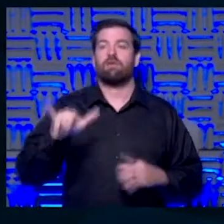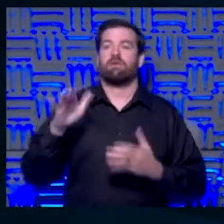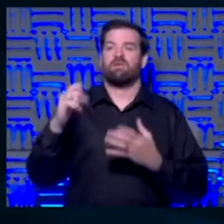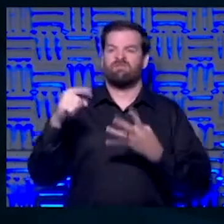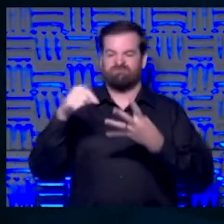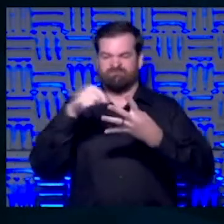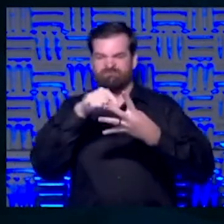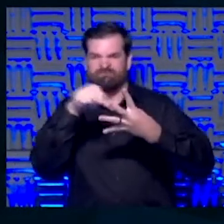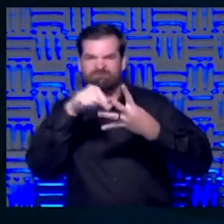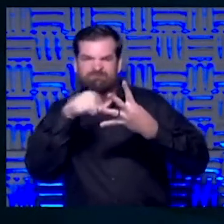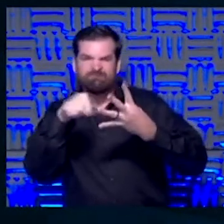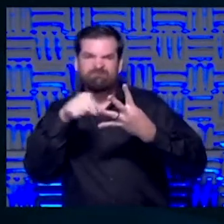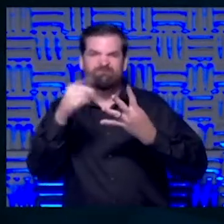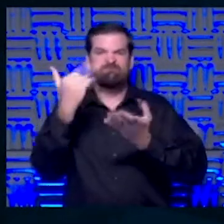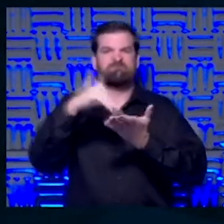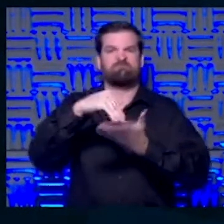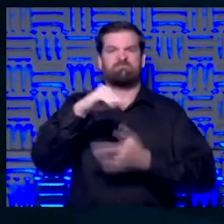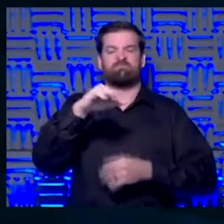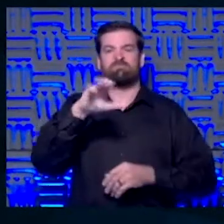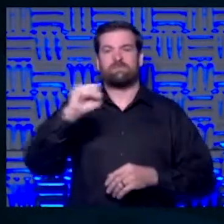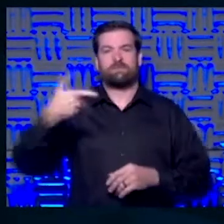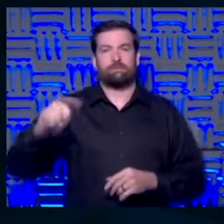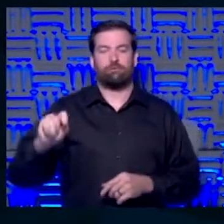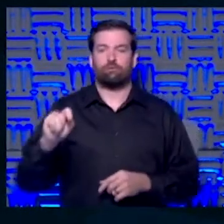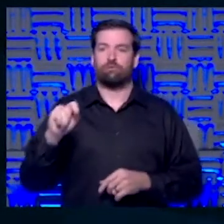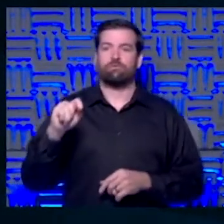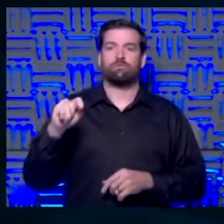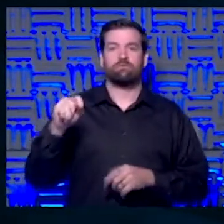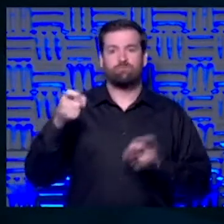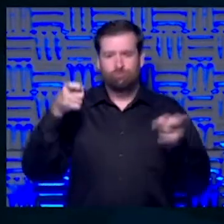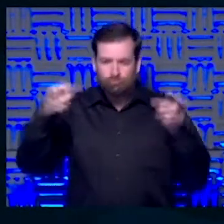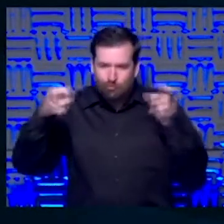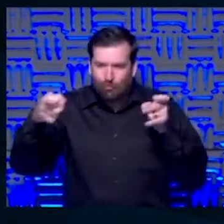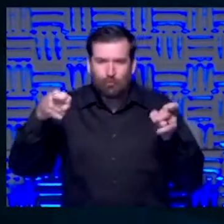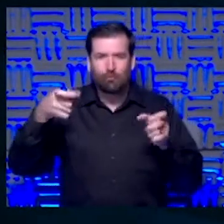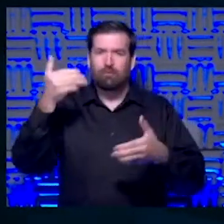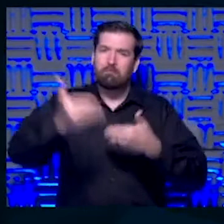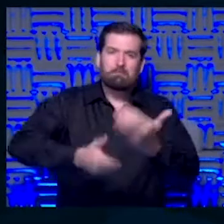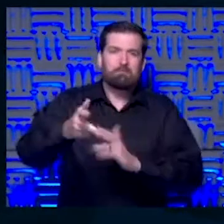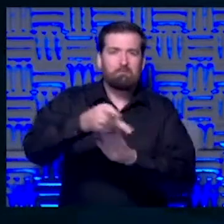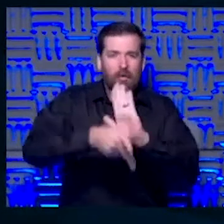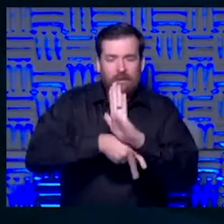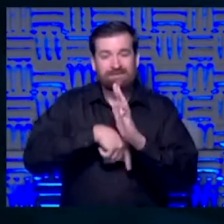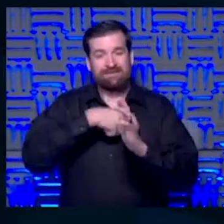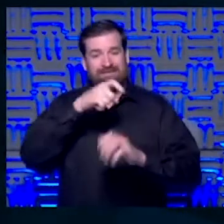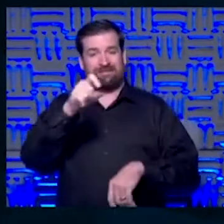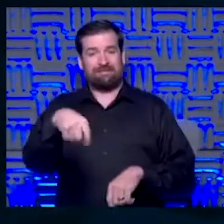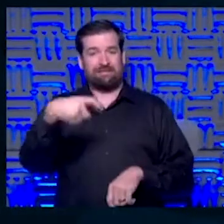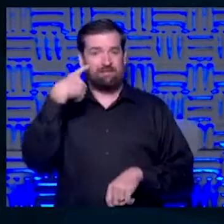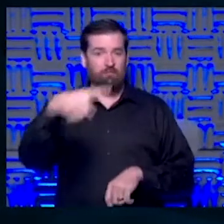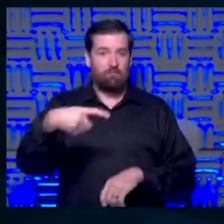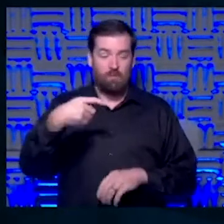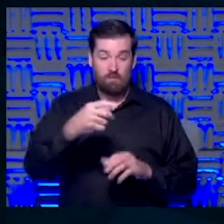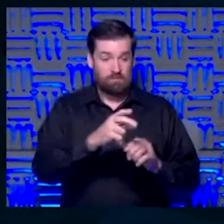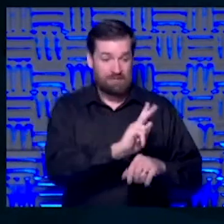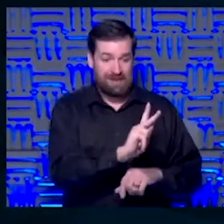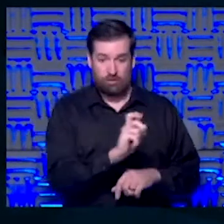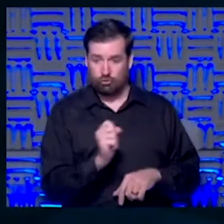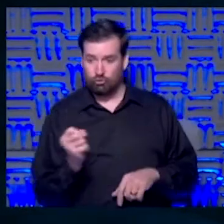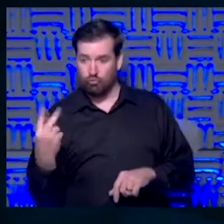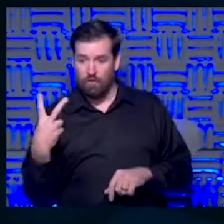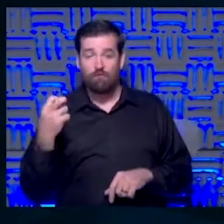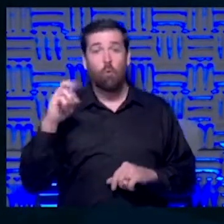of September. The engineering controls and the changes in procedures and everything that'll be necessary, whether it's K through 12 or in higher